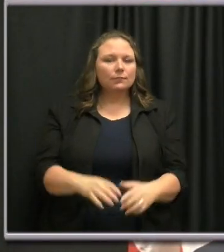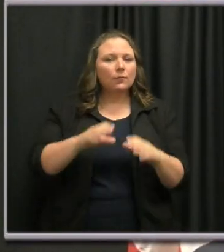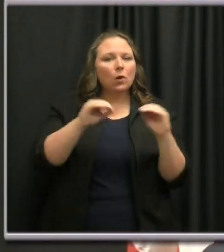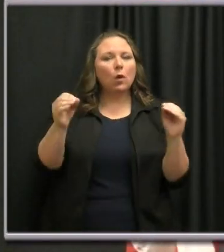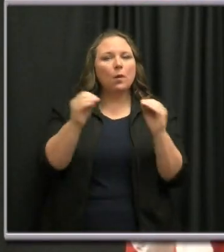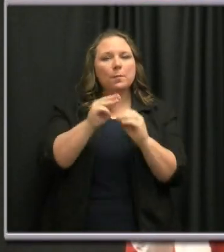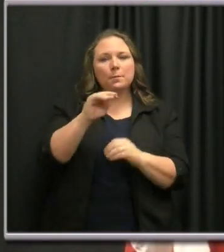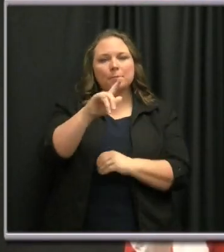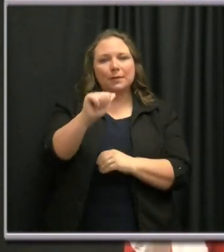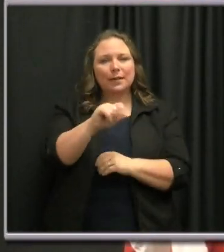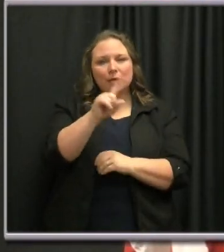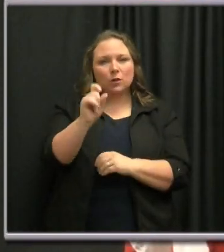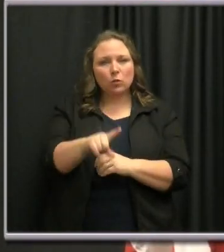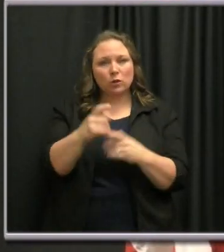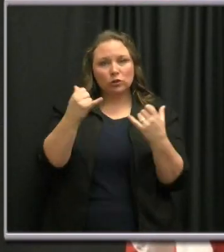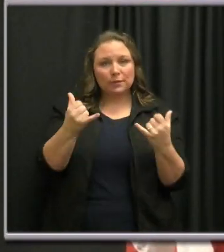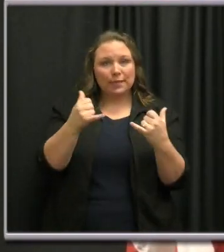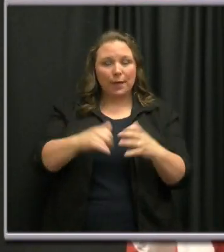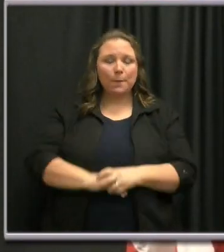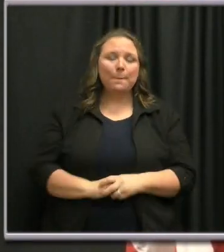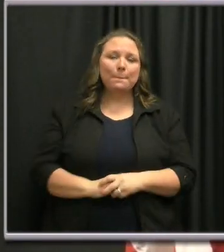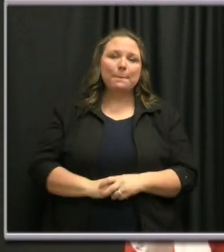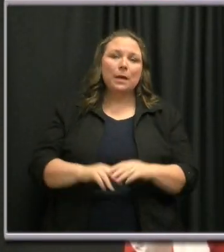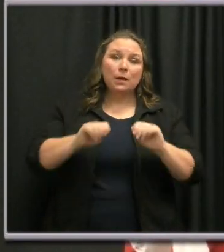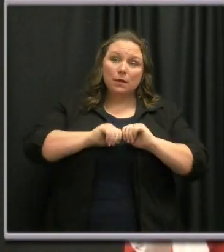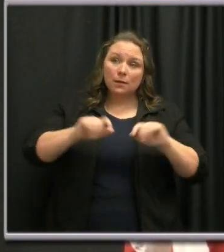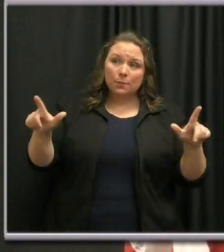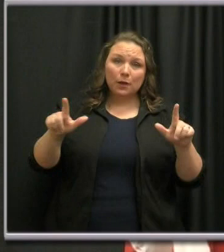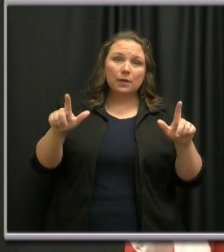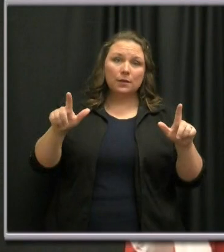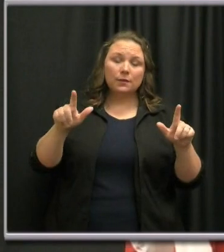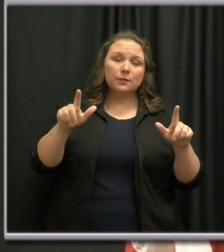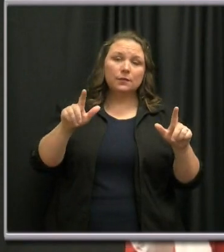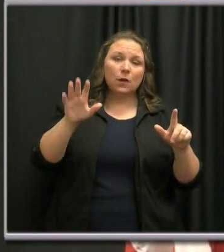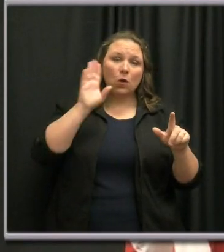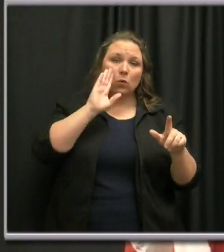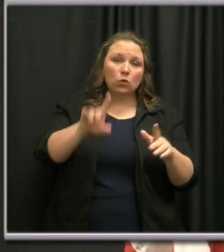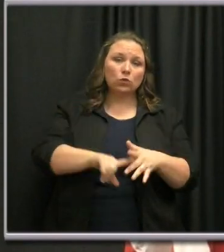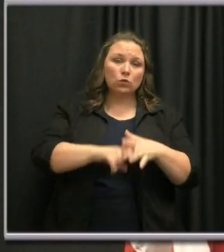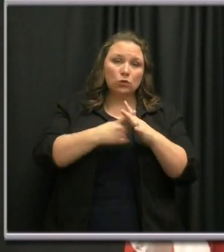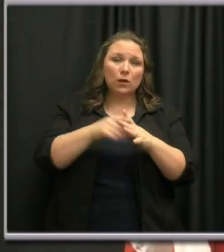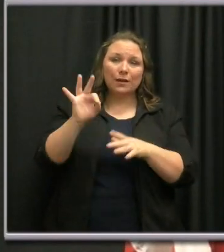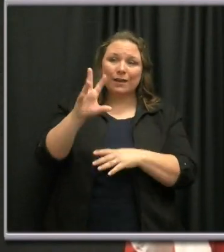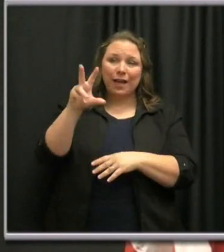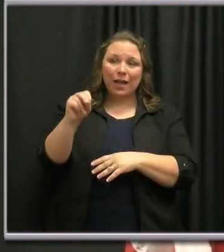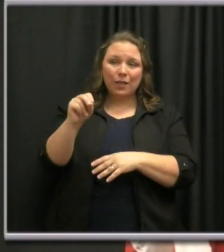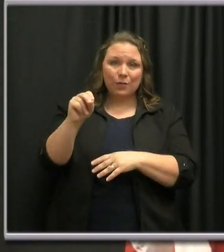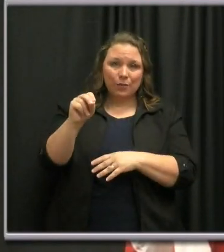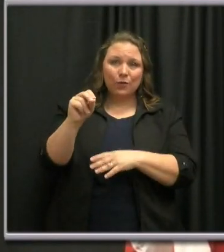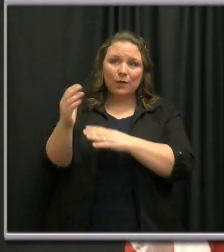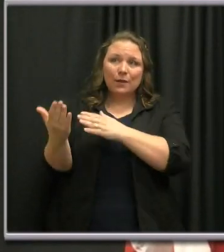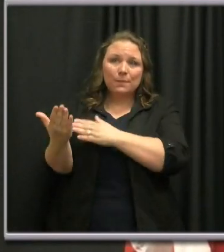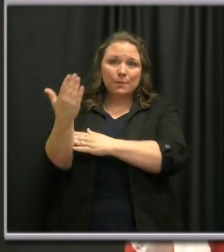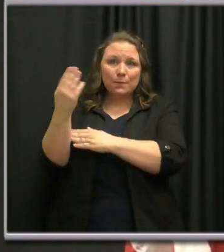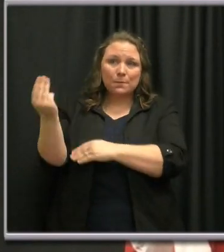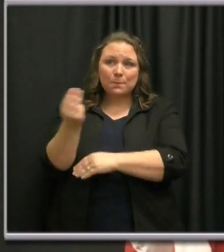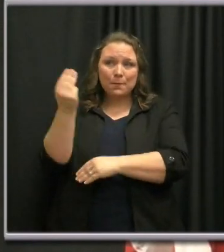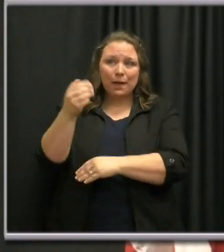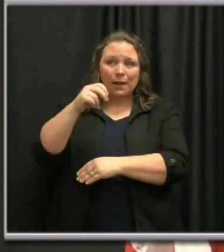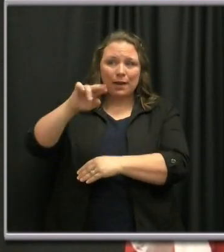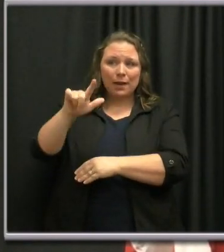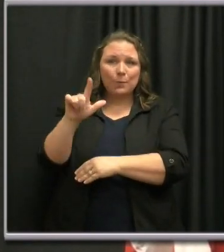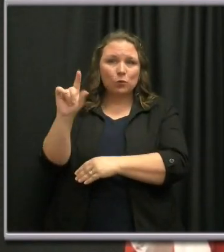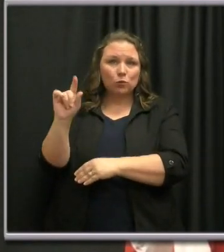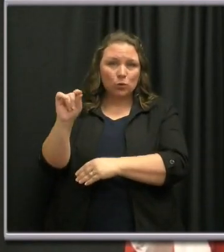media questions in the WebEx queue at this time. Broadcast COVID-19 press briefings will resume at 9:30 a.m. on Monday, April